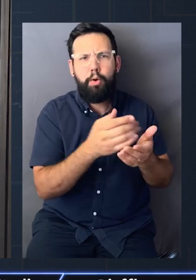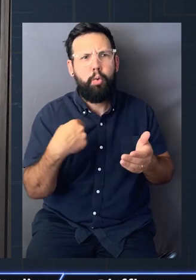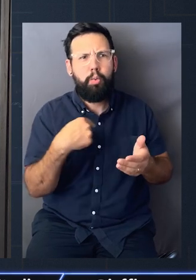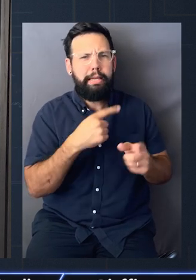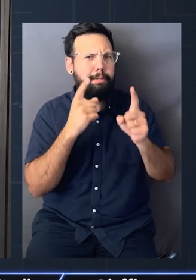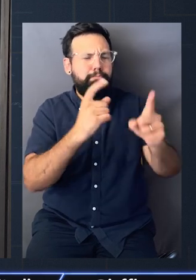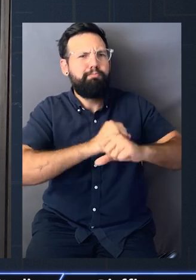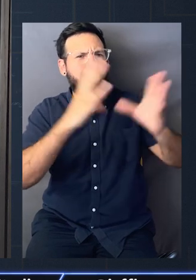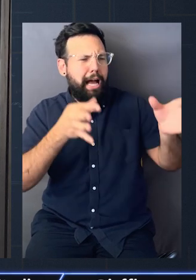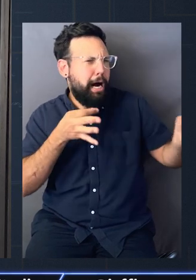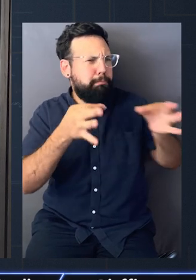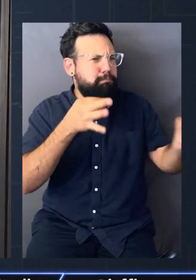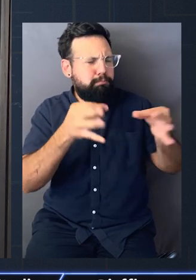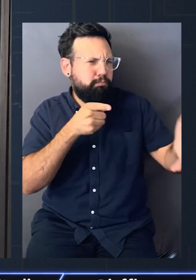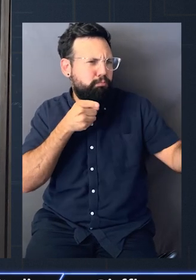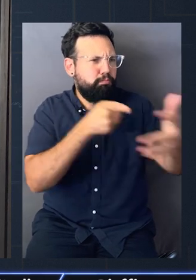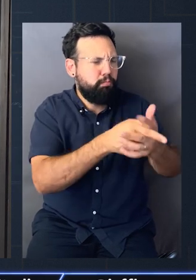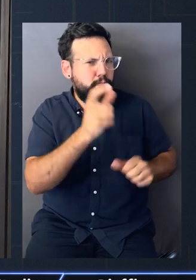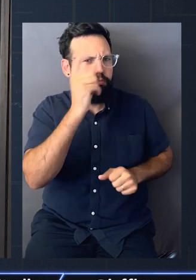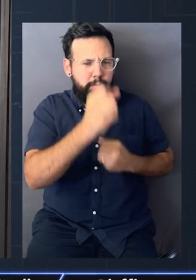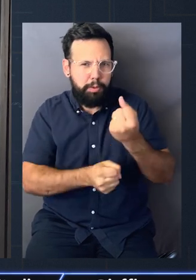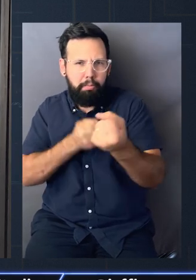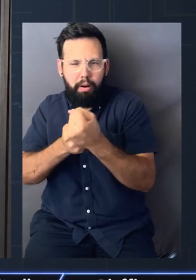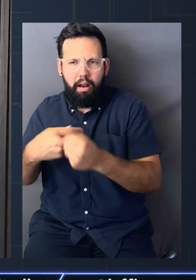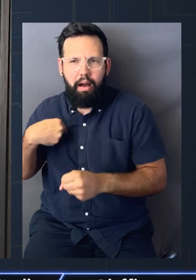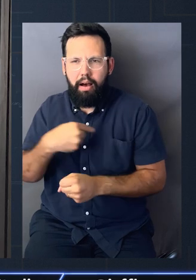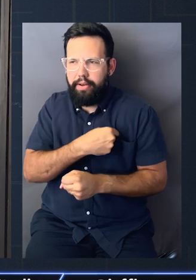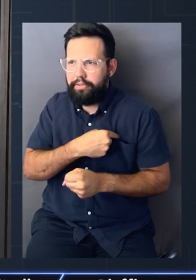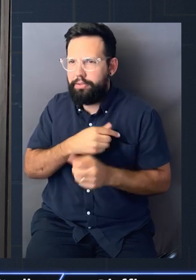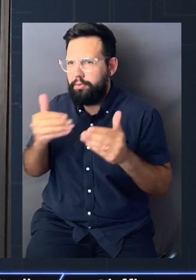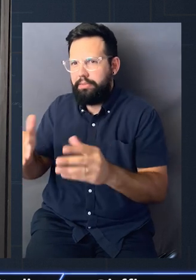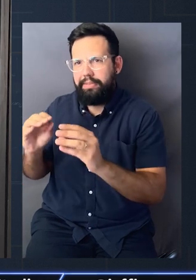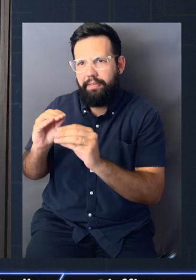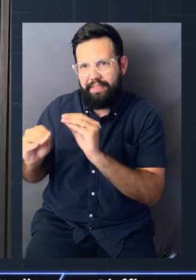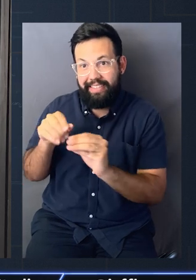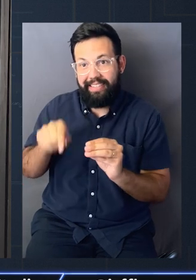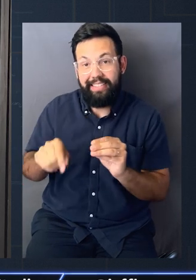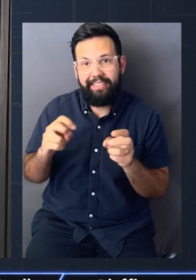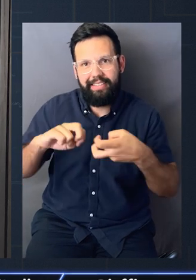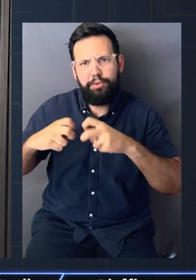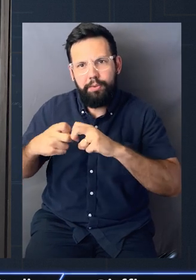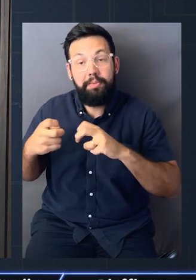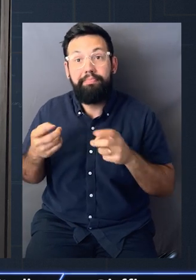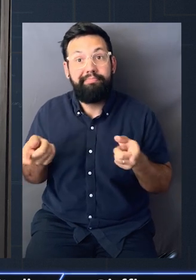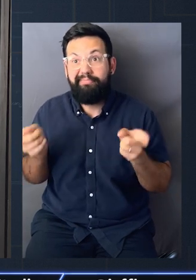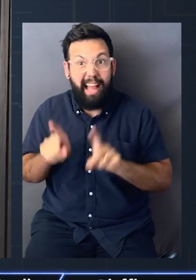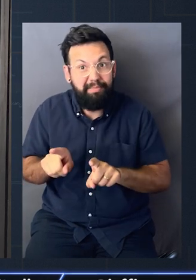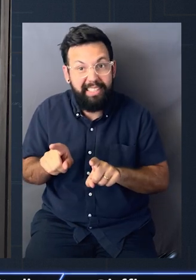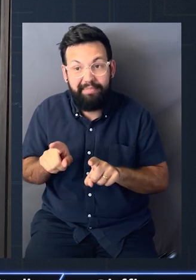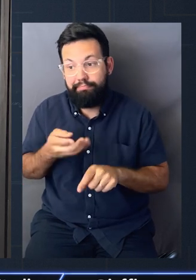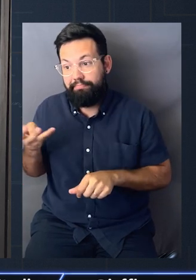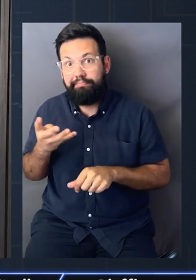and surely they're going to get it, right? We're so excited for the fact that we're going to make things awesome. We get